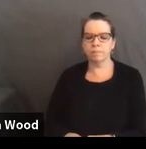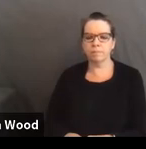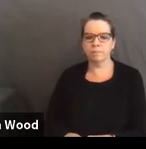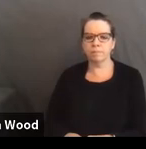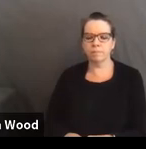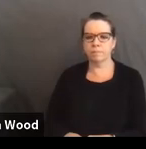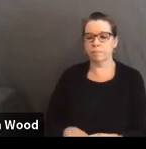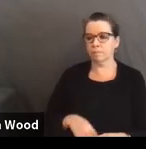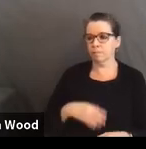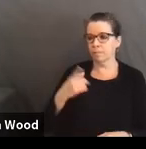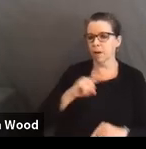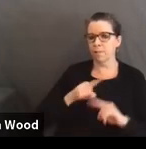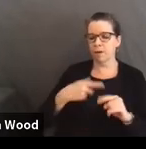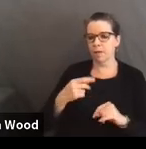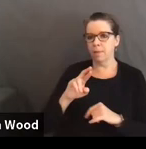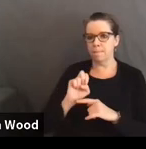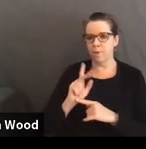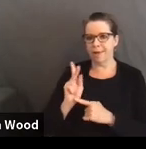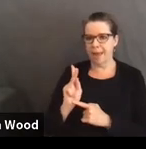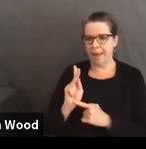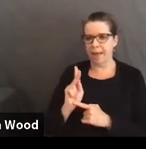Questions about like the pre-K adoption.